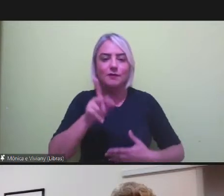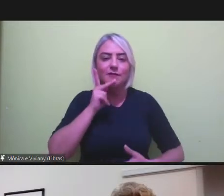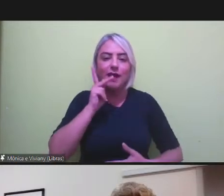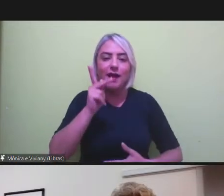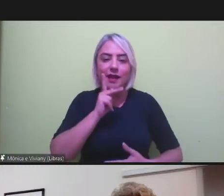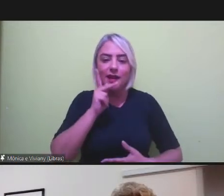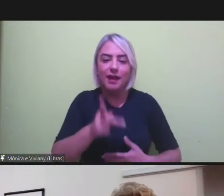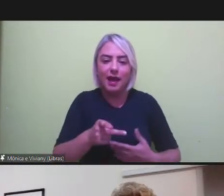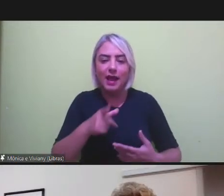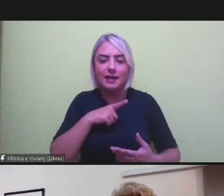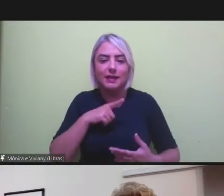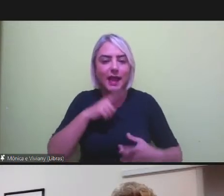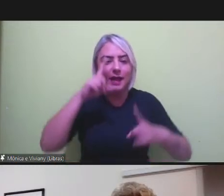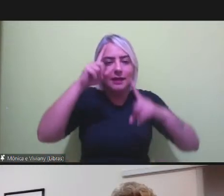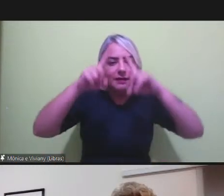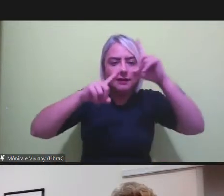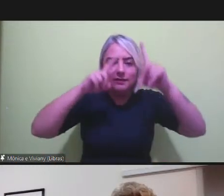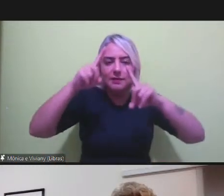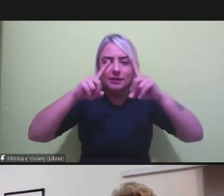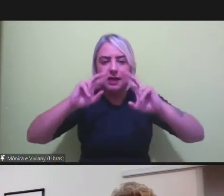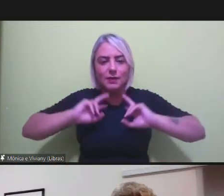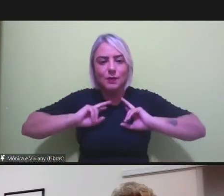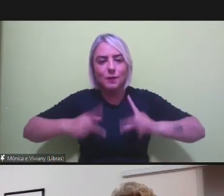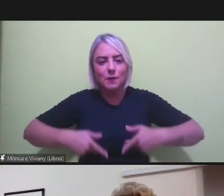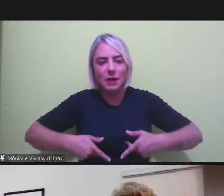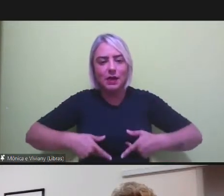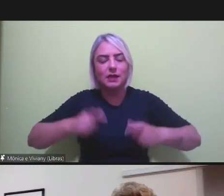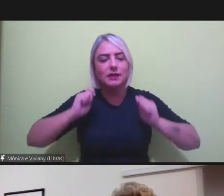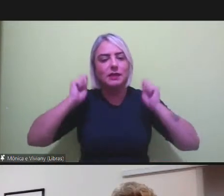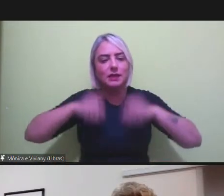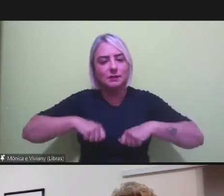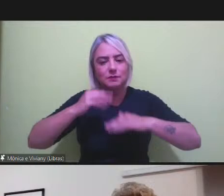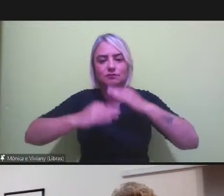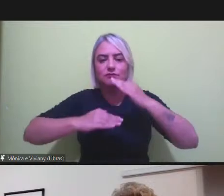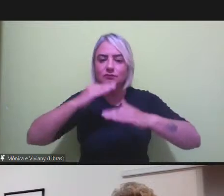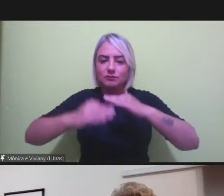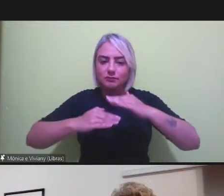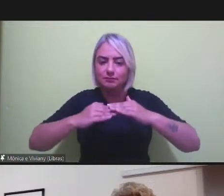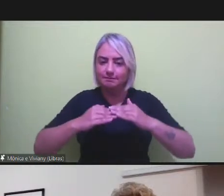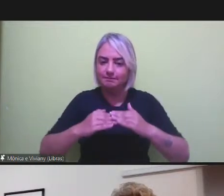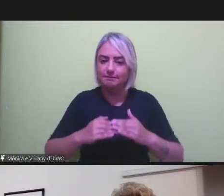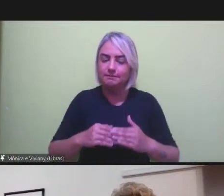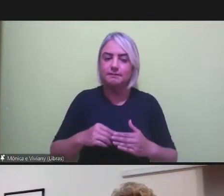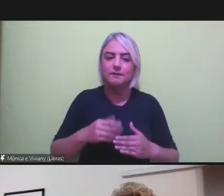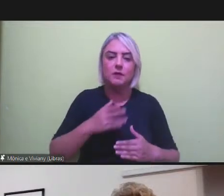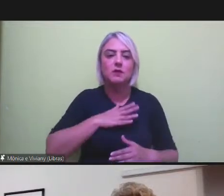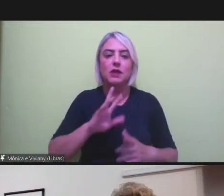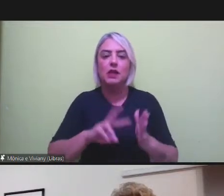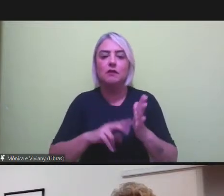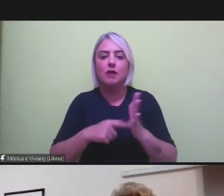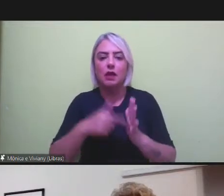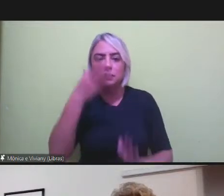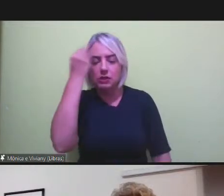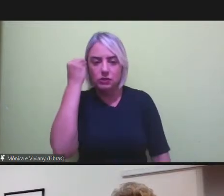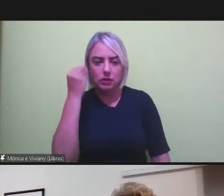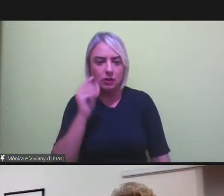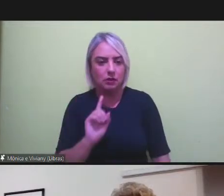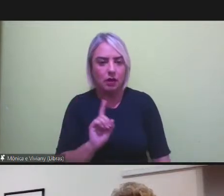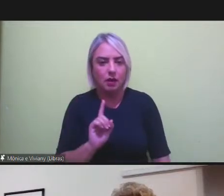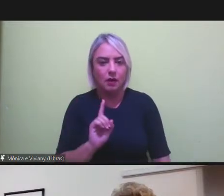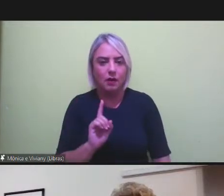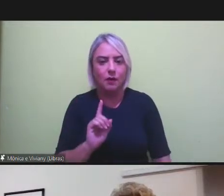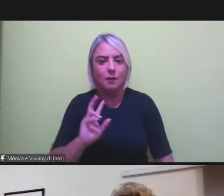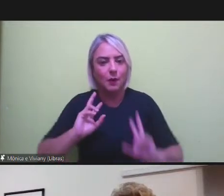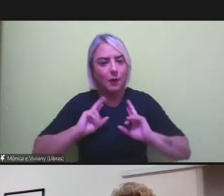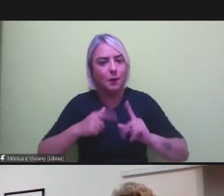able ter a to criatividade talk. mais You won't humana be que able você to talvez have desenvolva creativity naquele momento. that in which which is going to help help you